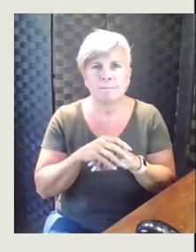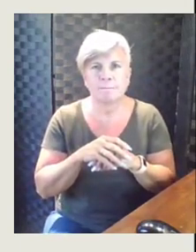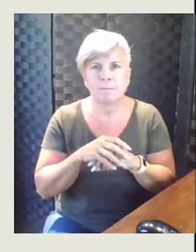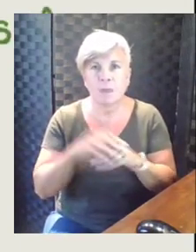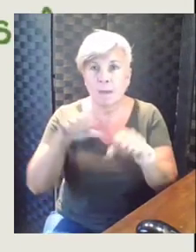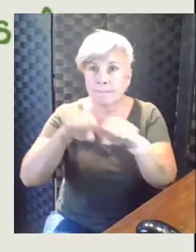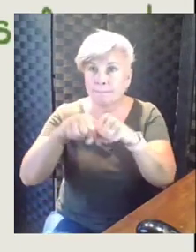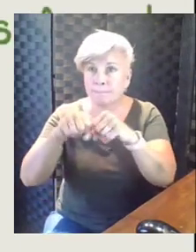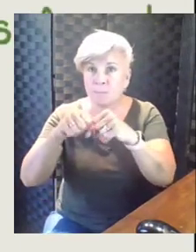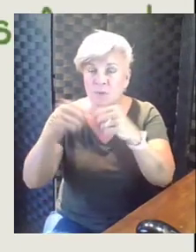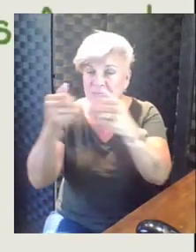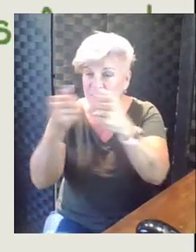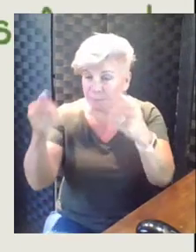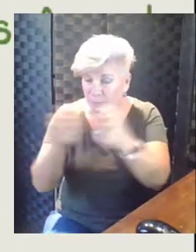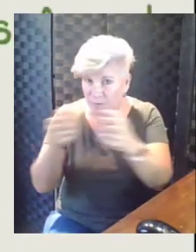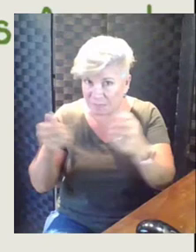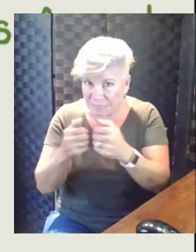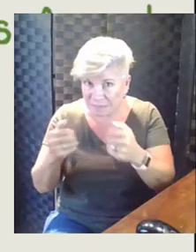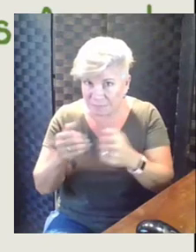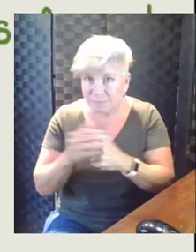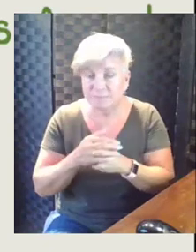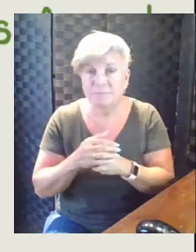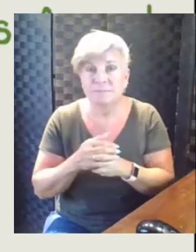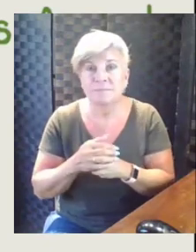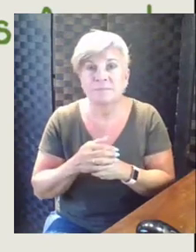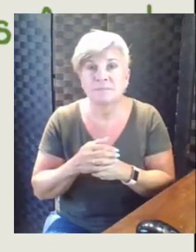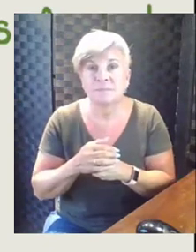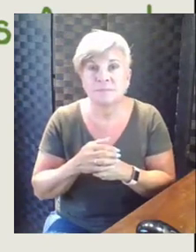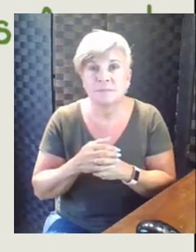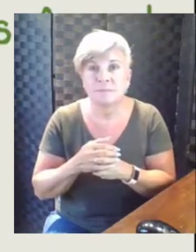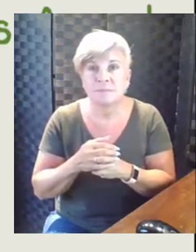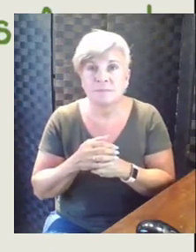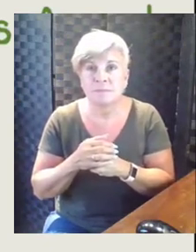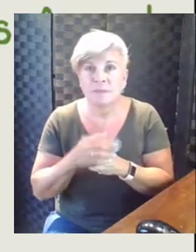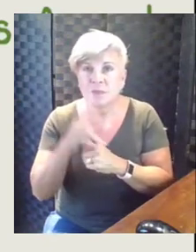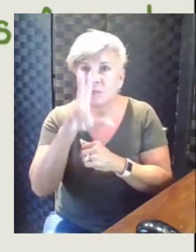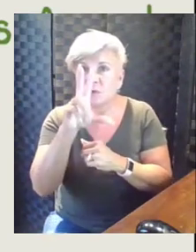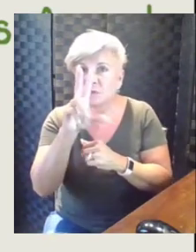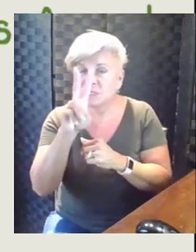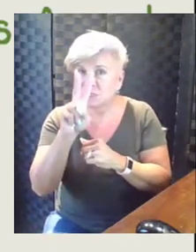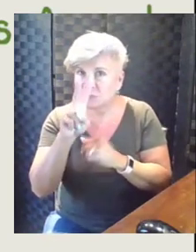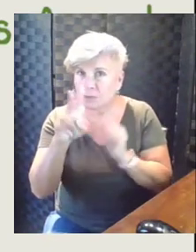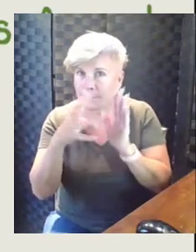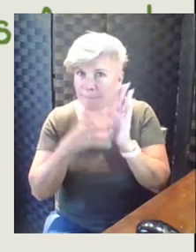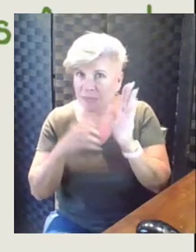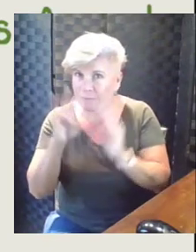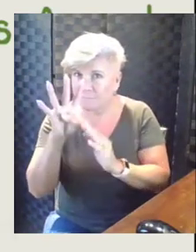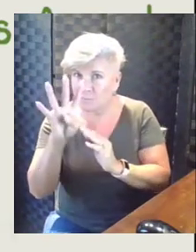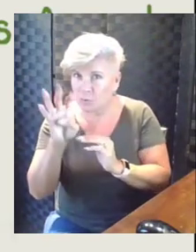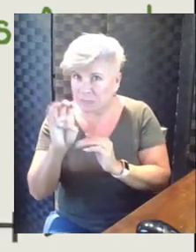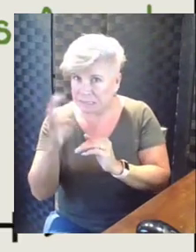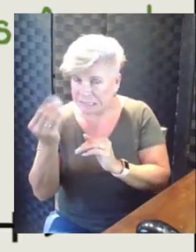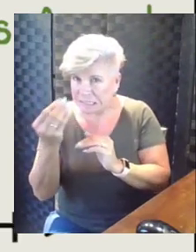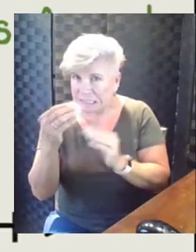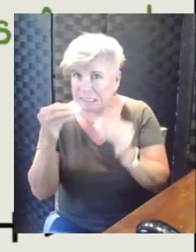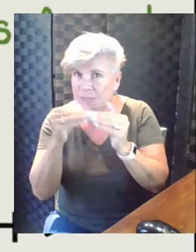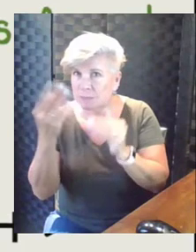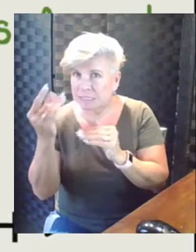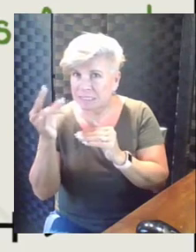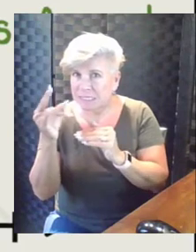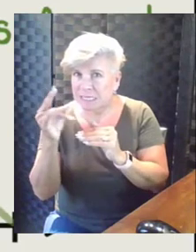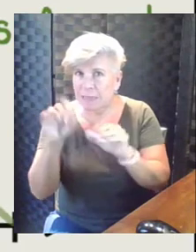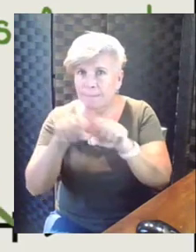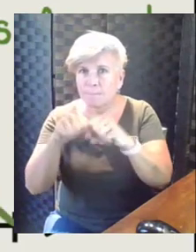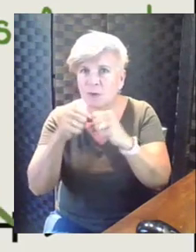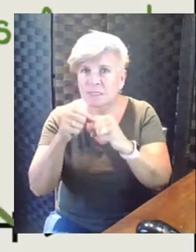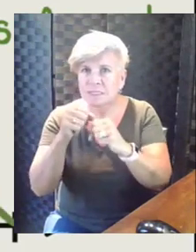You can also break the numbers apart in a different way. To subtract 32 minus 14, you can break the 14 up